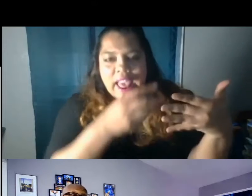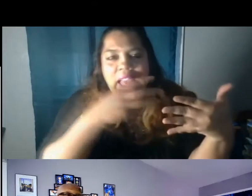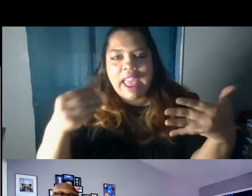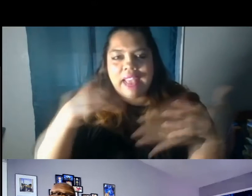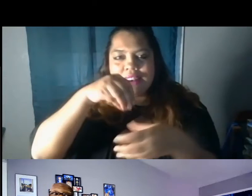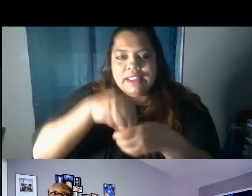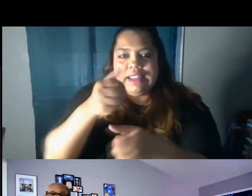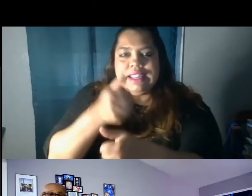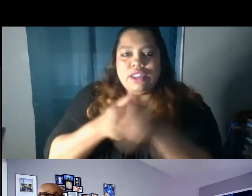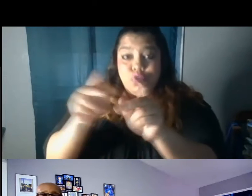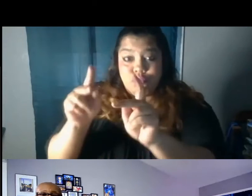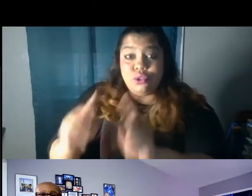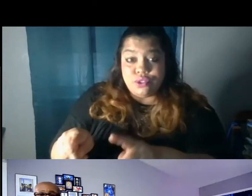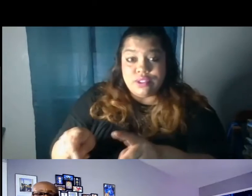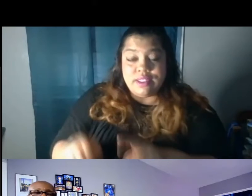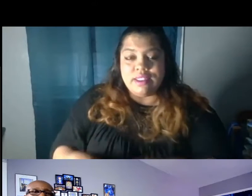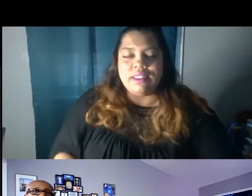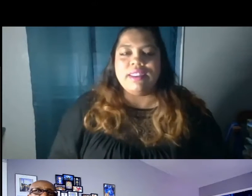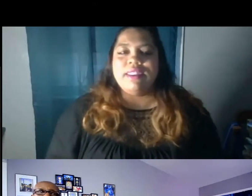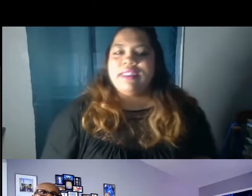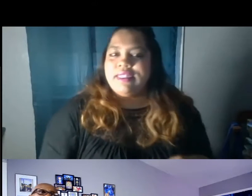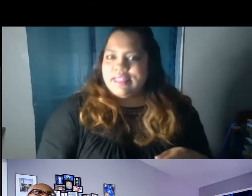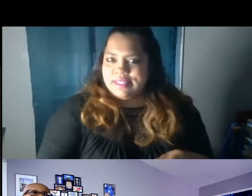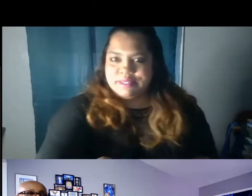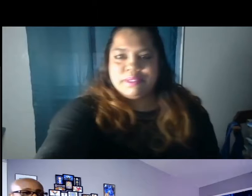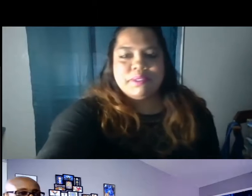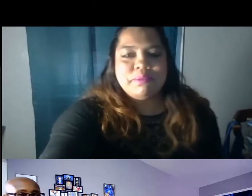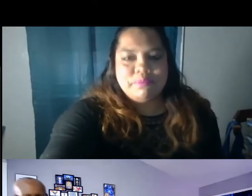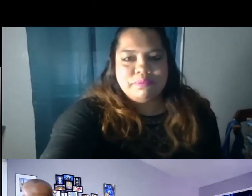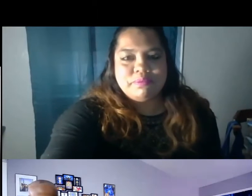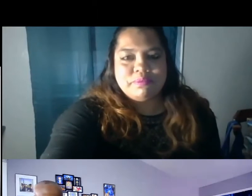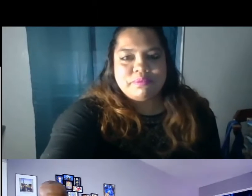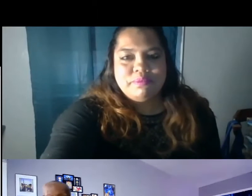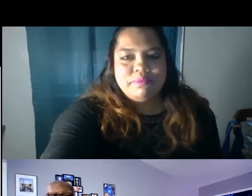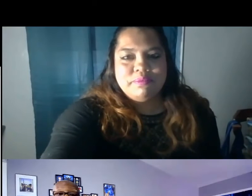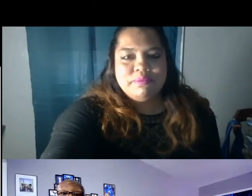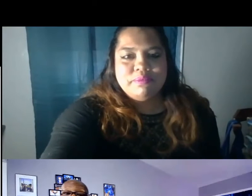I have a moment in Black history to share with all of you.